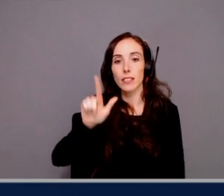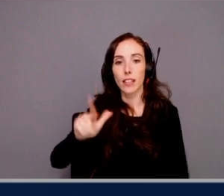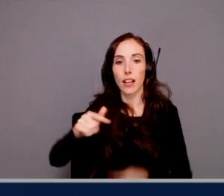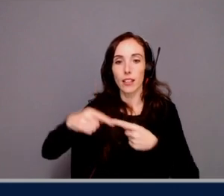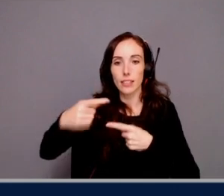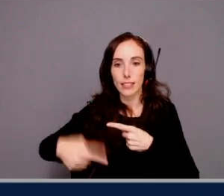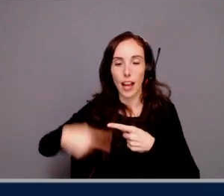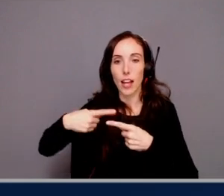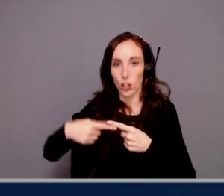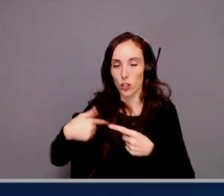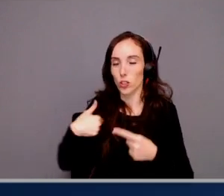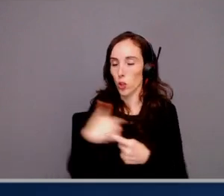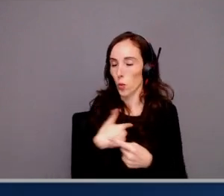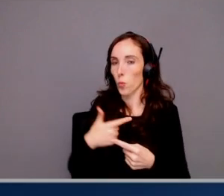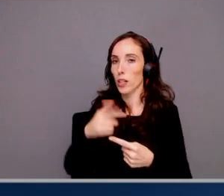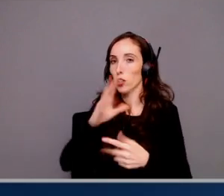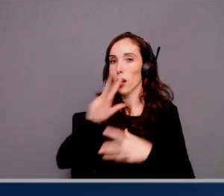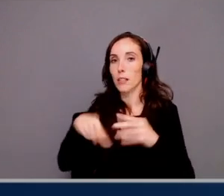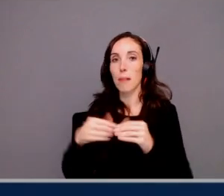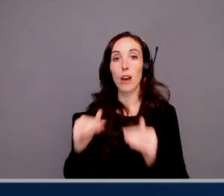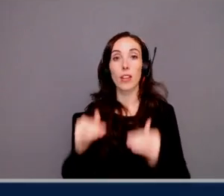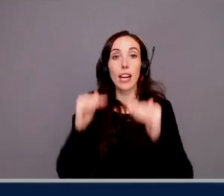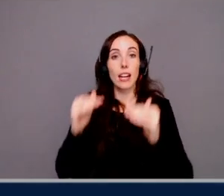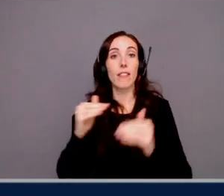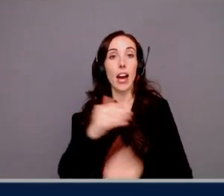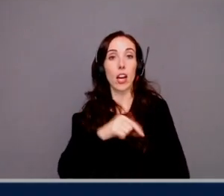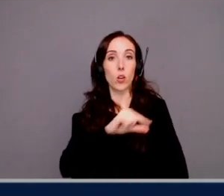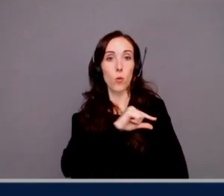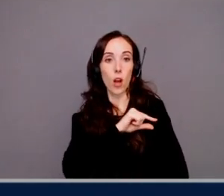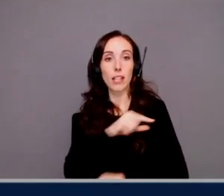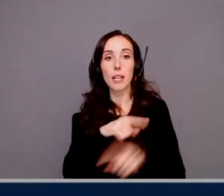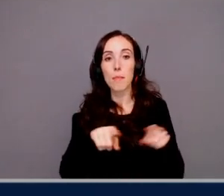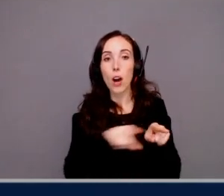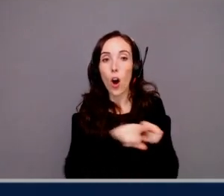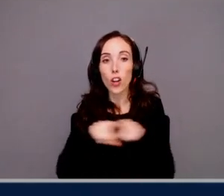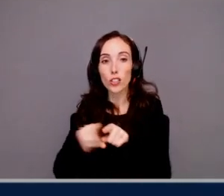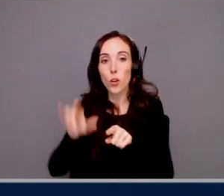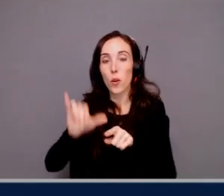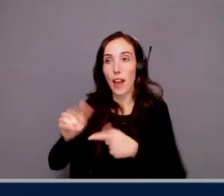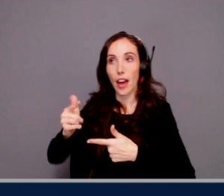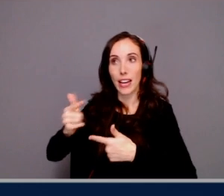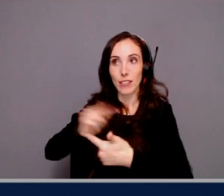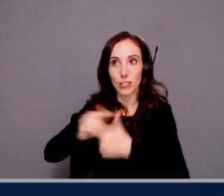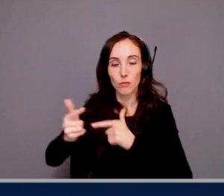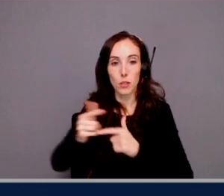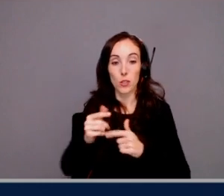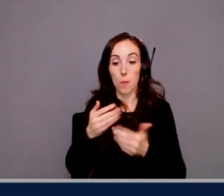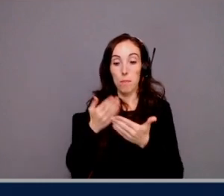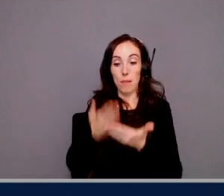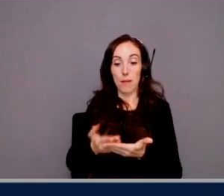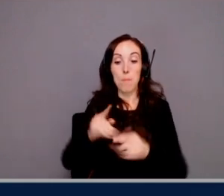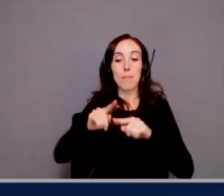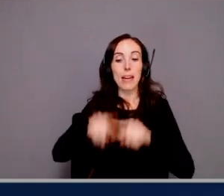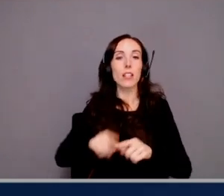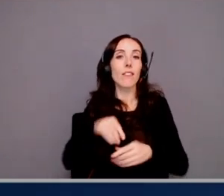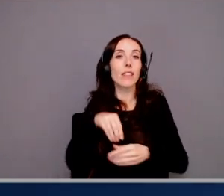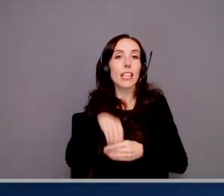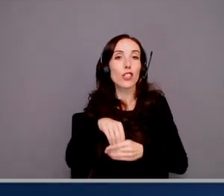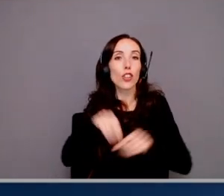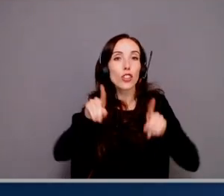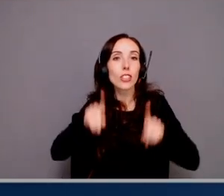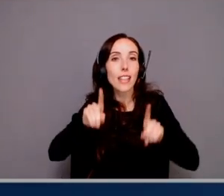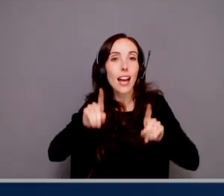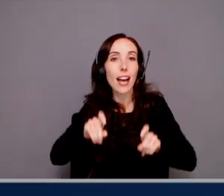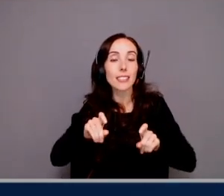already spoke. But it's also about the acceleration that we actually go through. So based on some of the internal tests that we've done, on an average, a code review